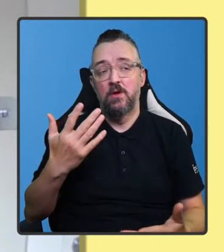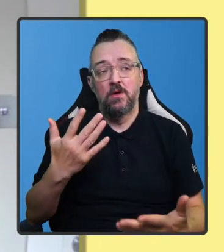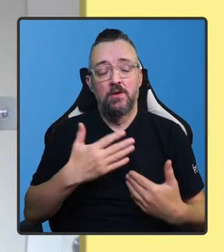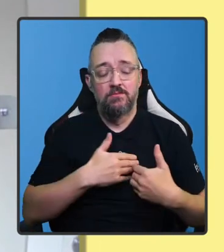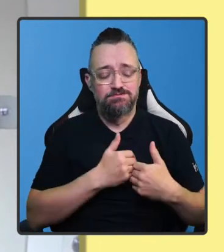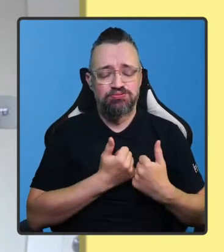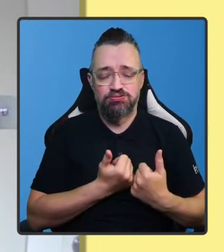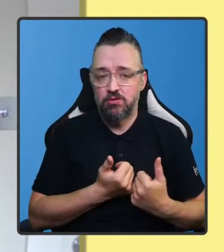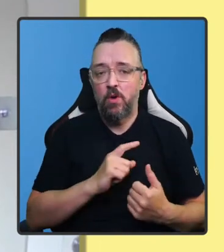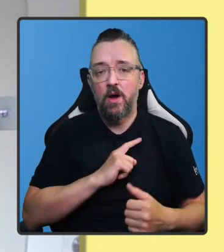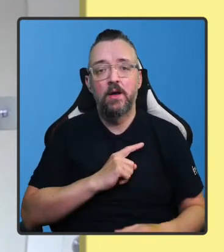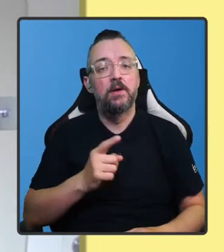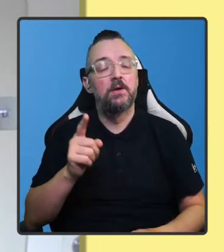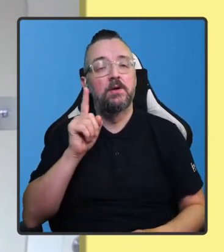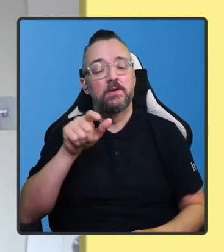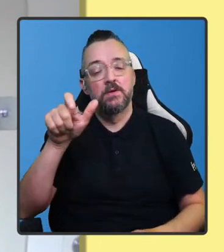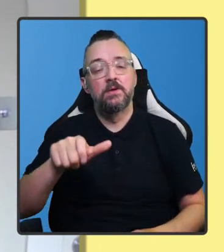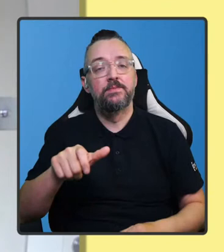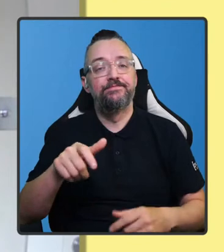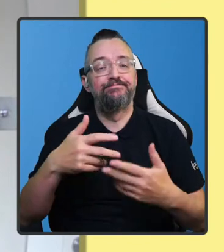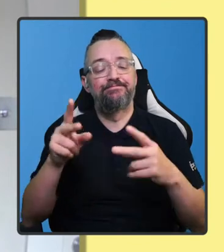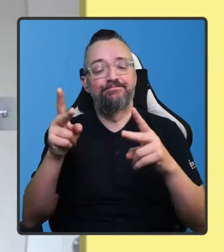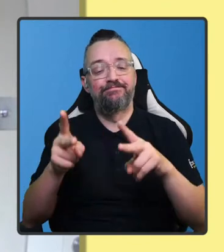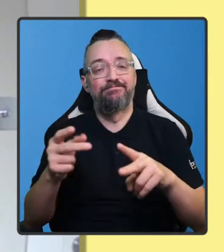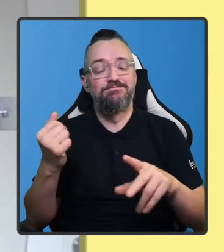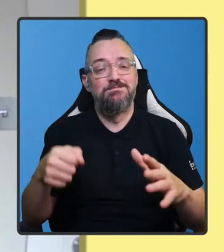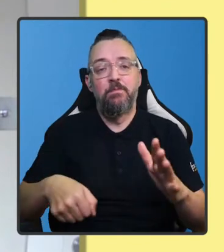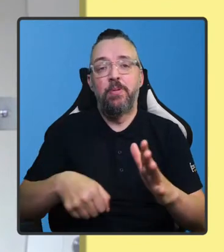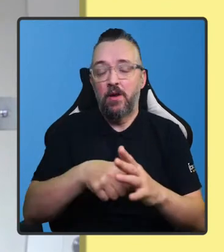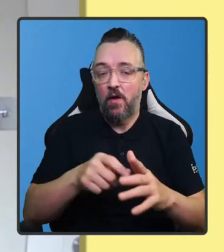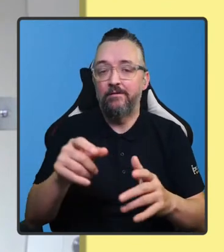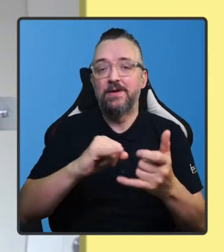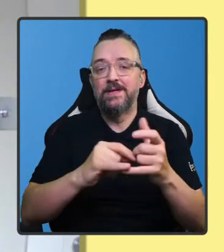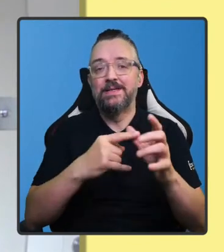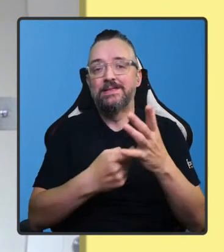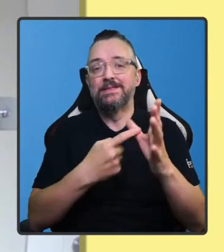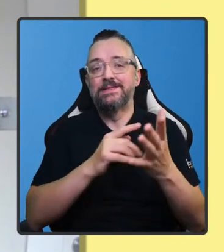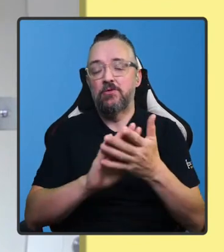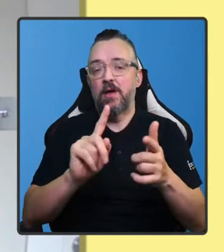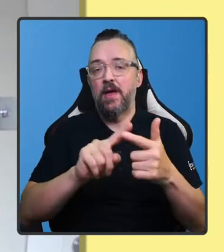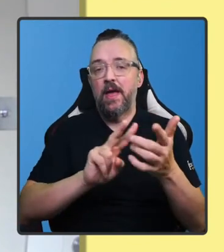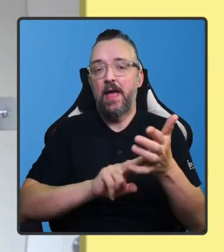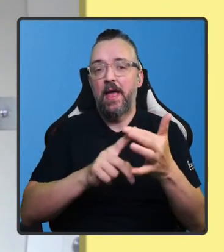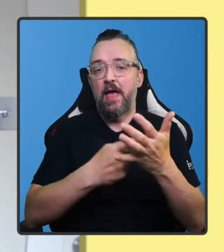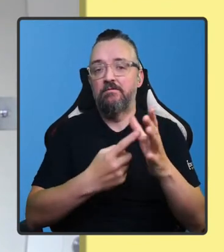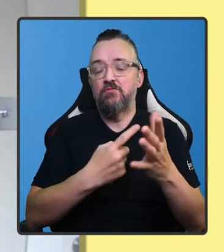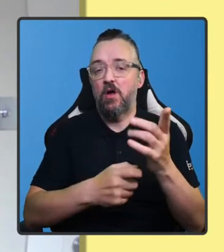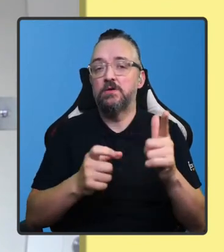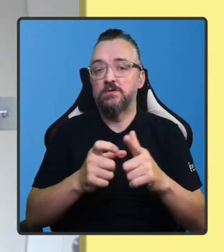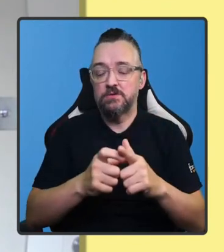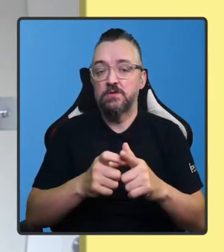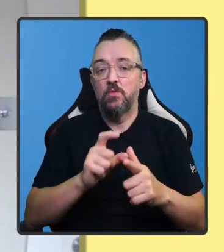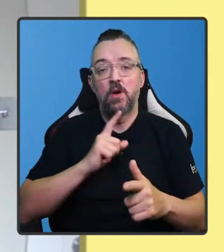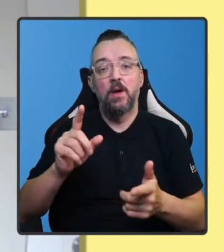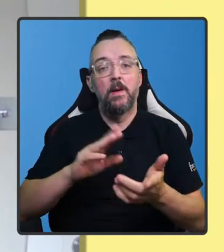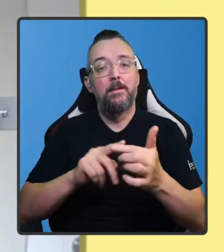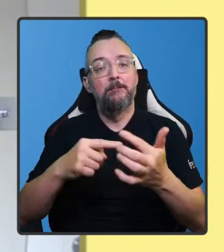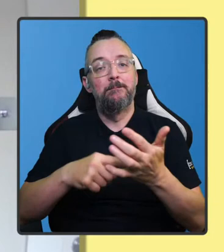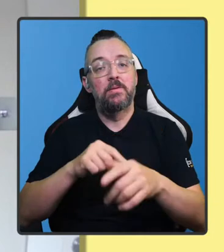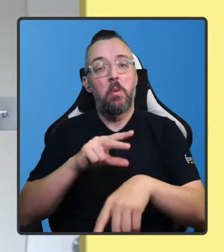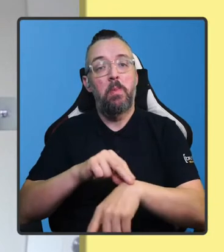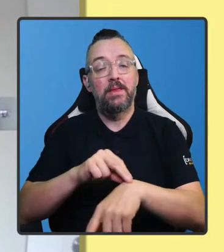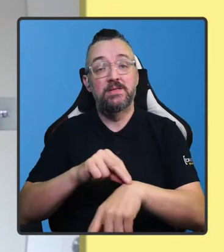Sarah Everard and disgusted by the horrific details which emerged during the sentencing of the Metropolitan Police officer who killed